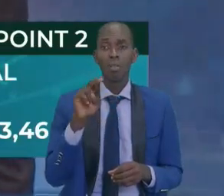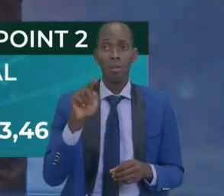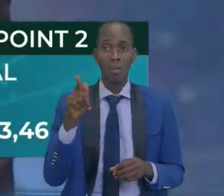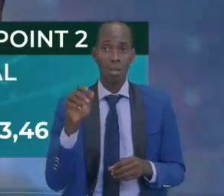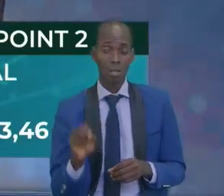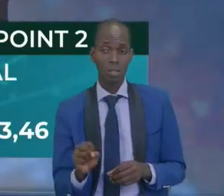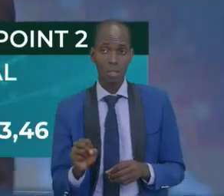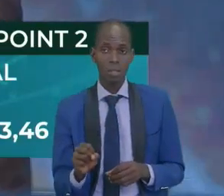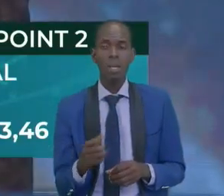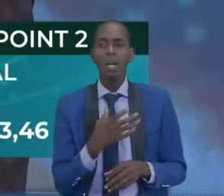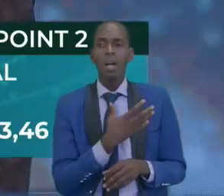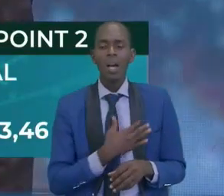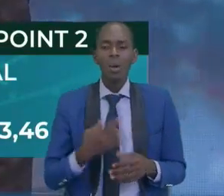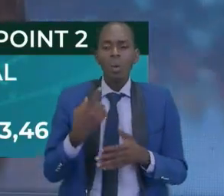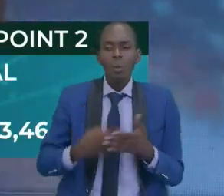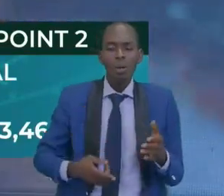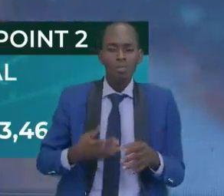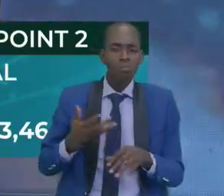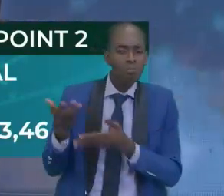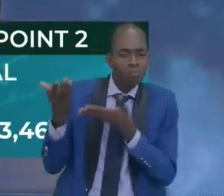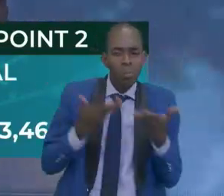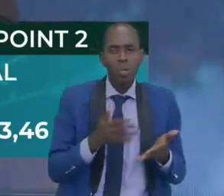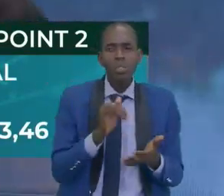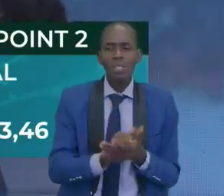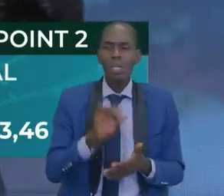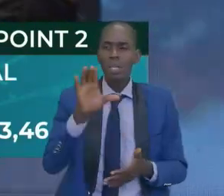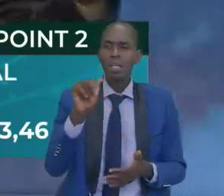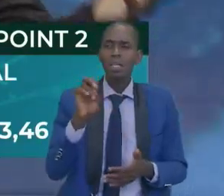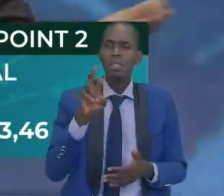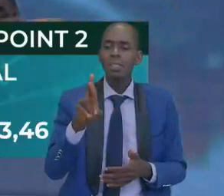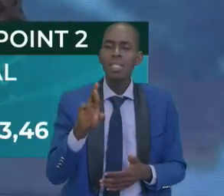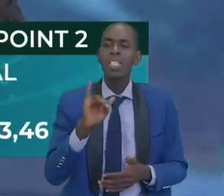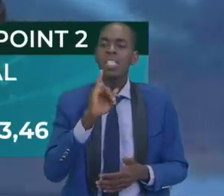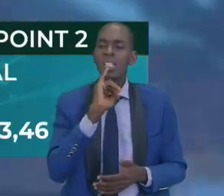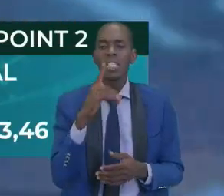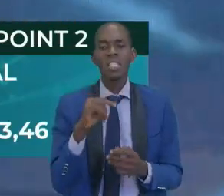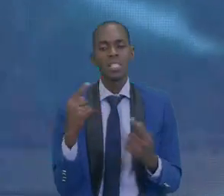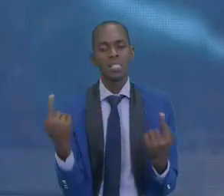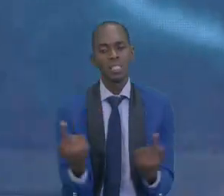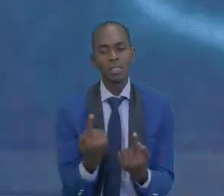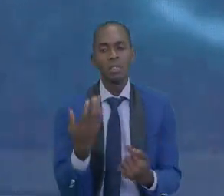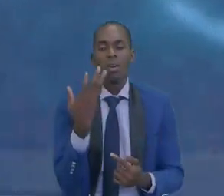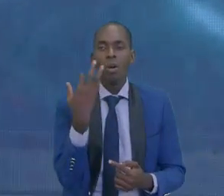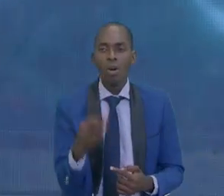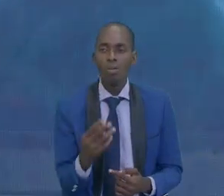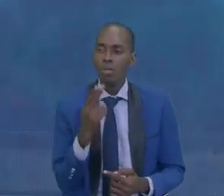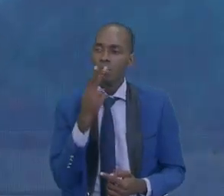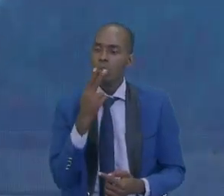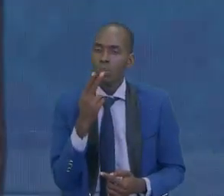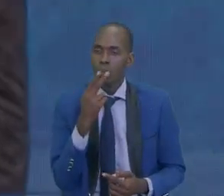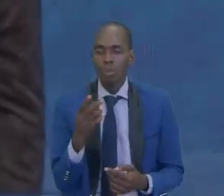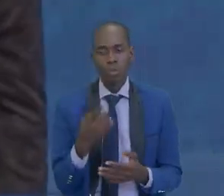The cause of the cancer in the lungs is the sin of smoking that thing.